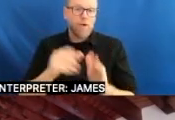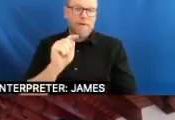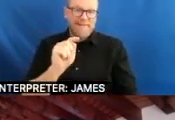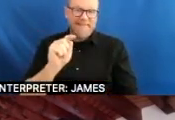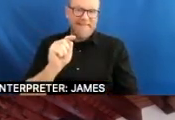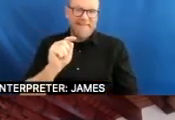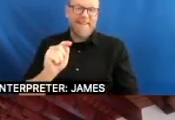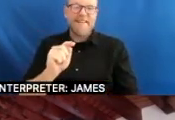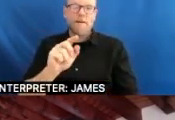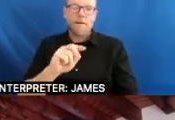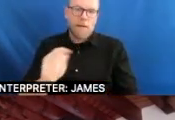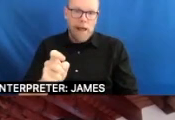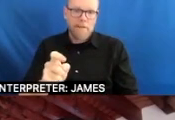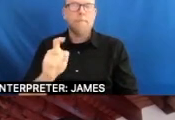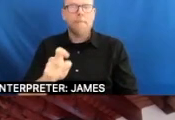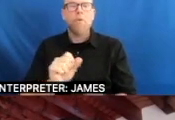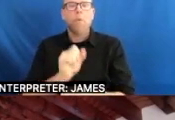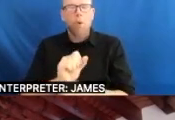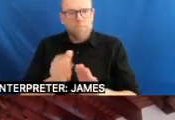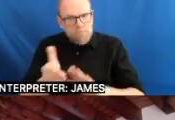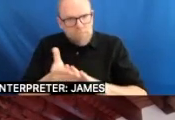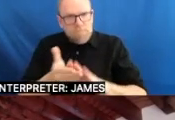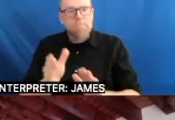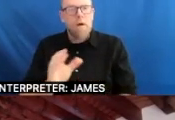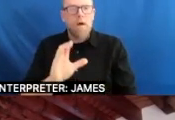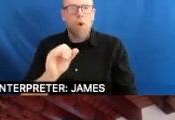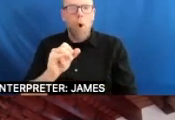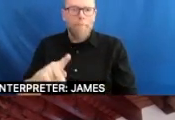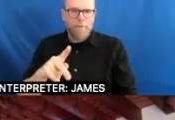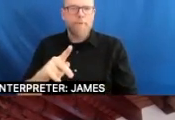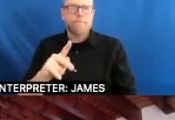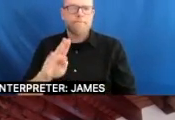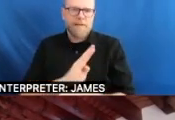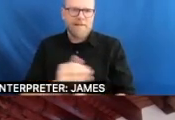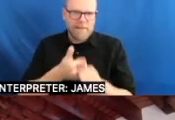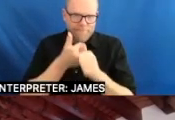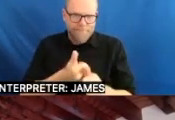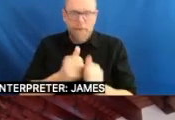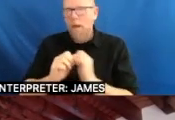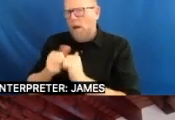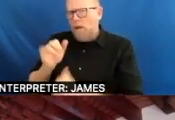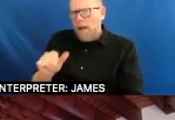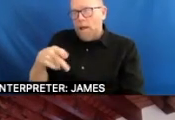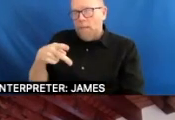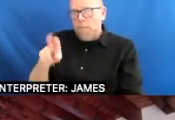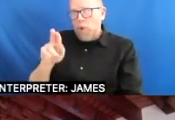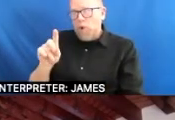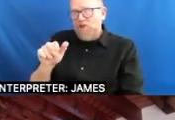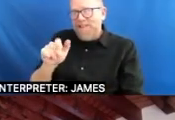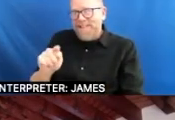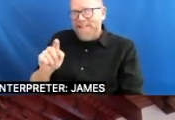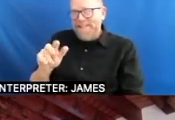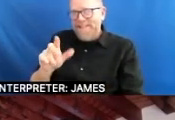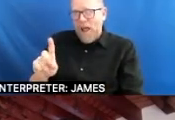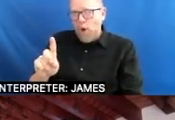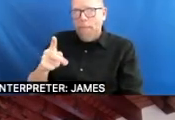on a cooperative basis. And so, how did this Puget Sound plywood case